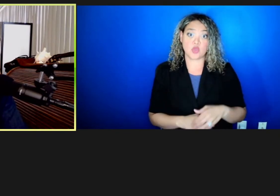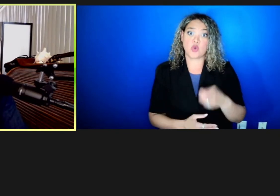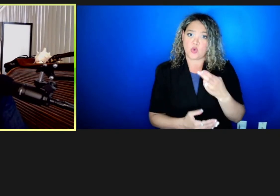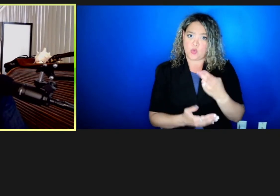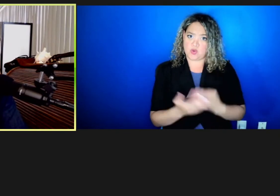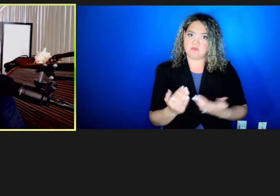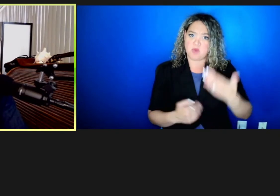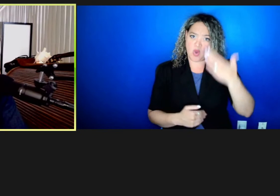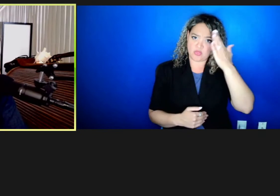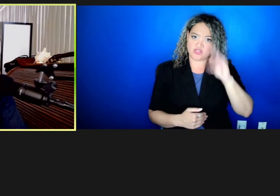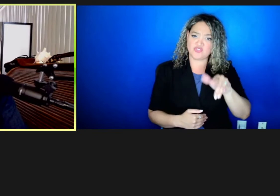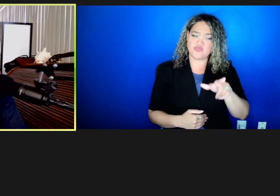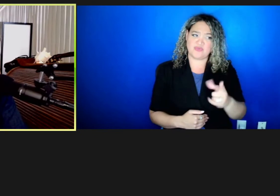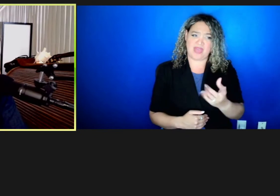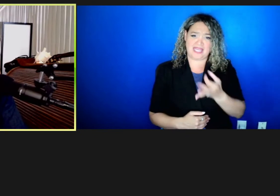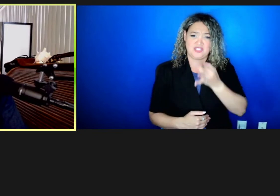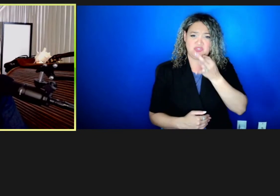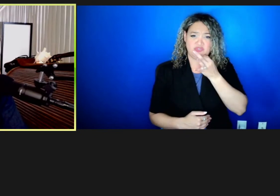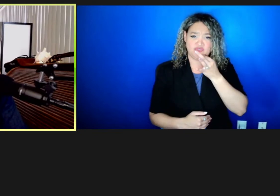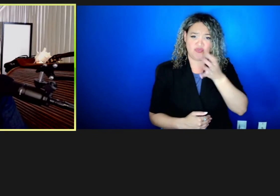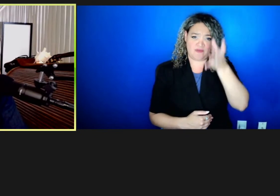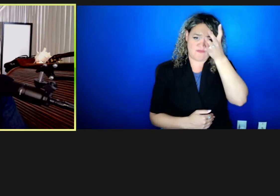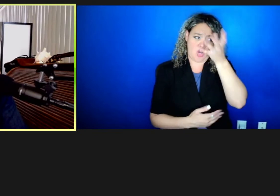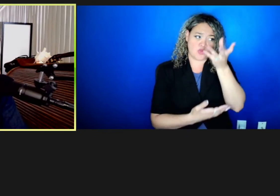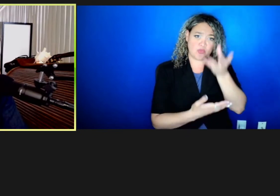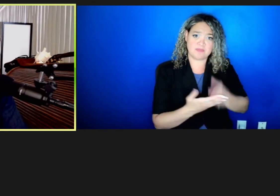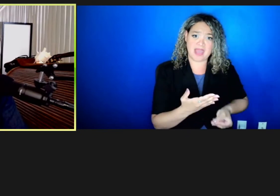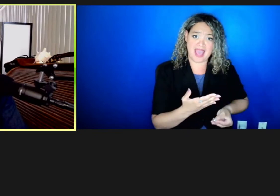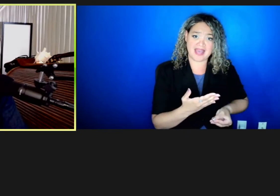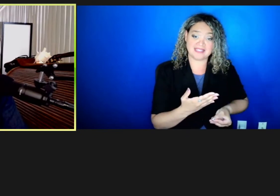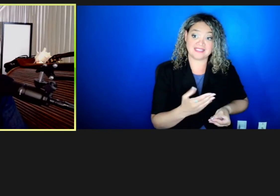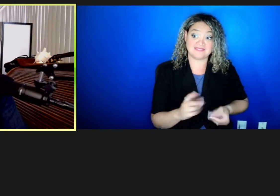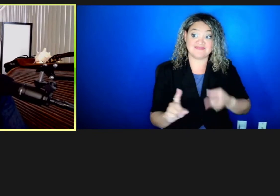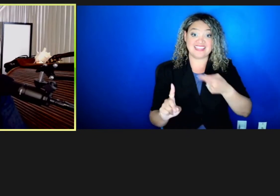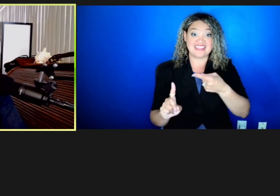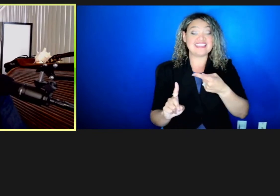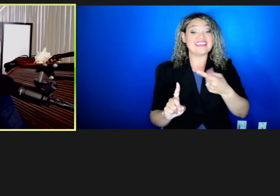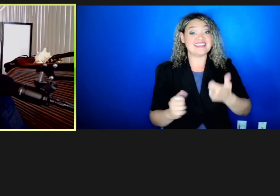recognized that his days were numbered. Dad lived in Cleveland,